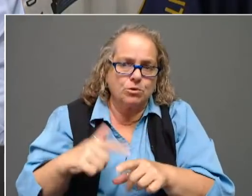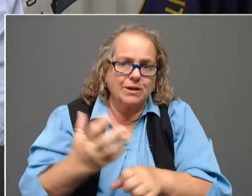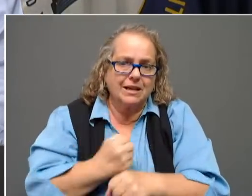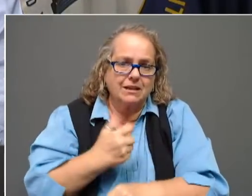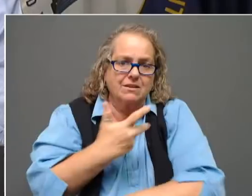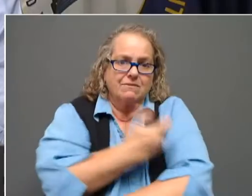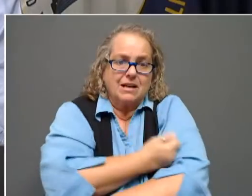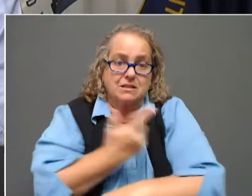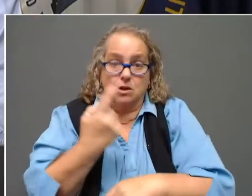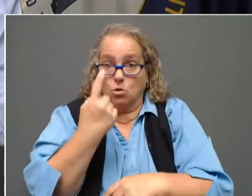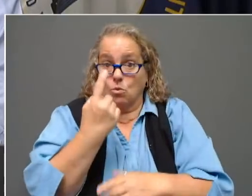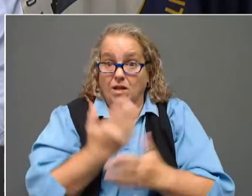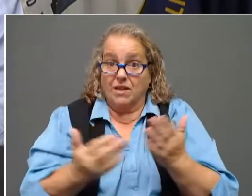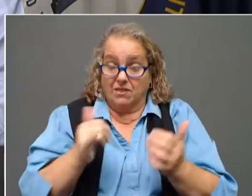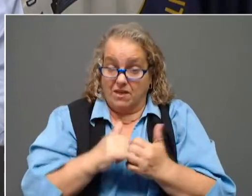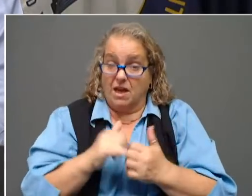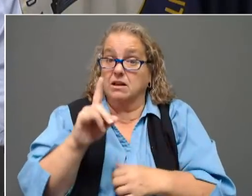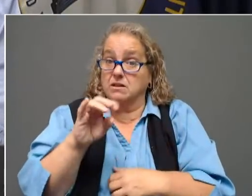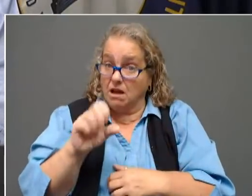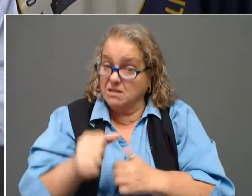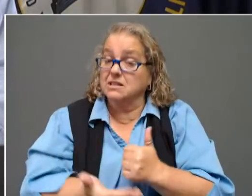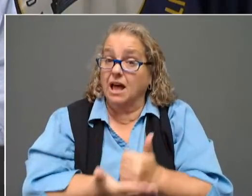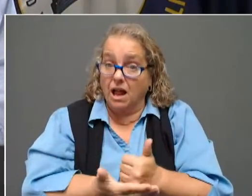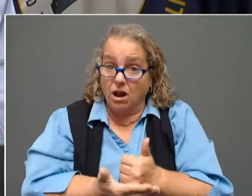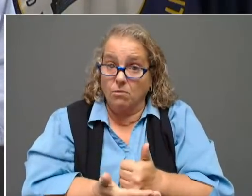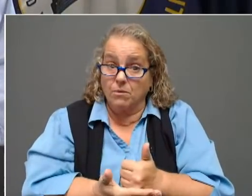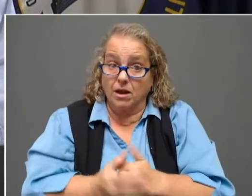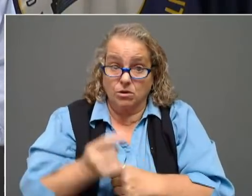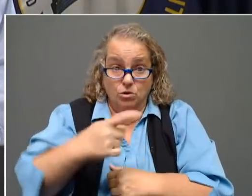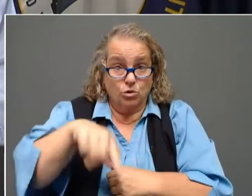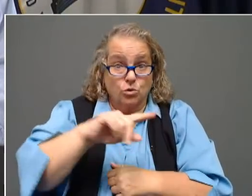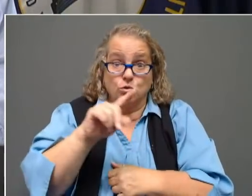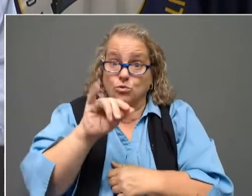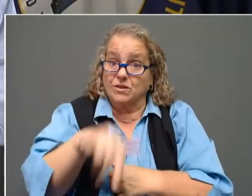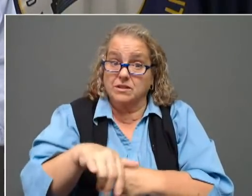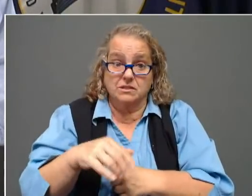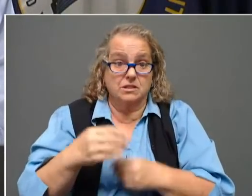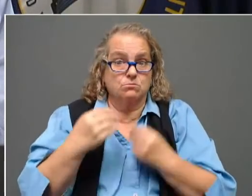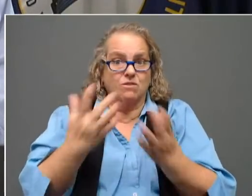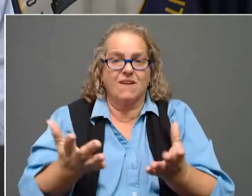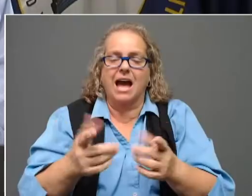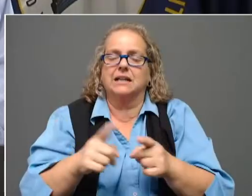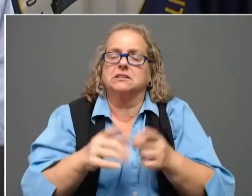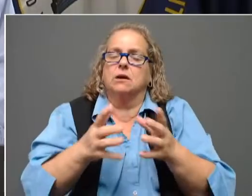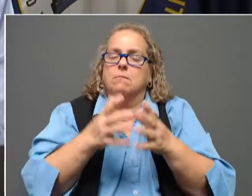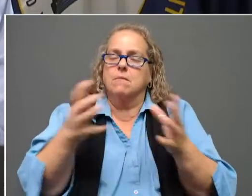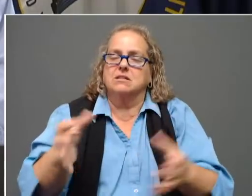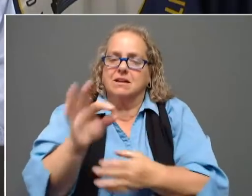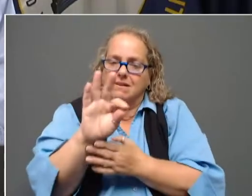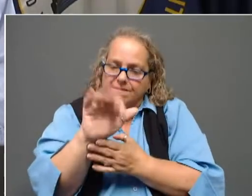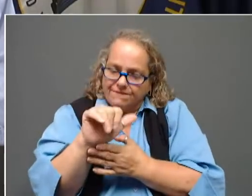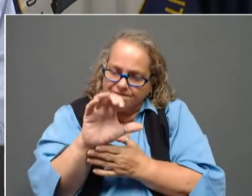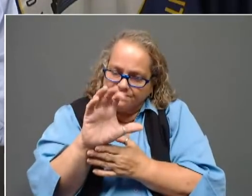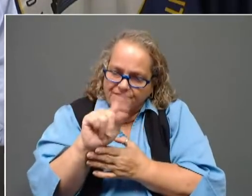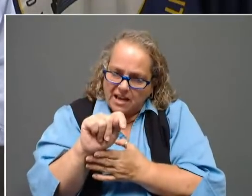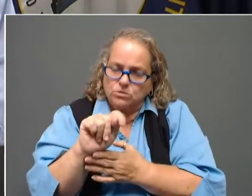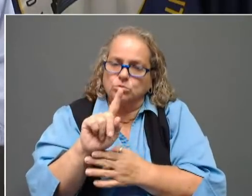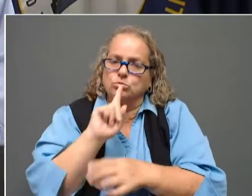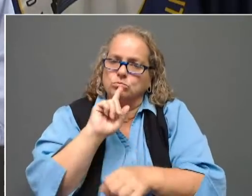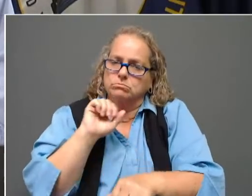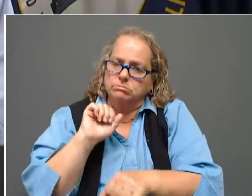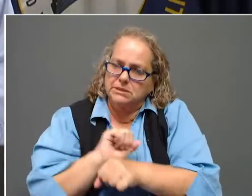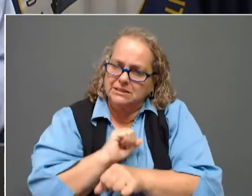One thing that does help, and you all do this, is providing as much factual information about the danger of the Delta